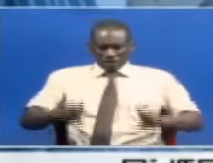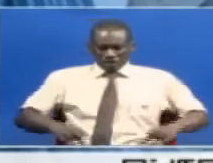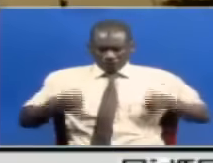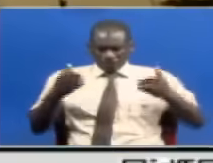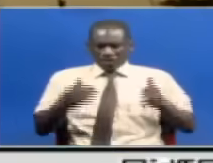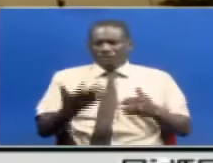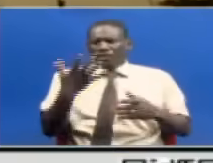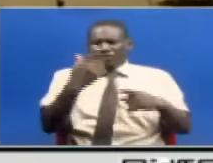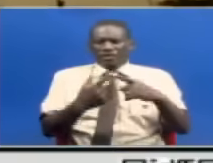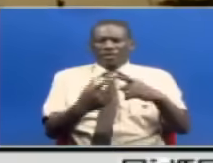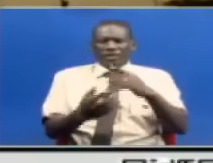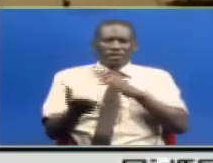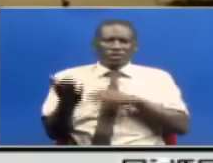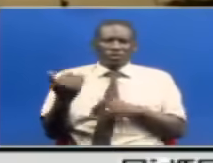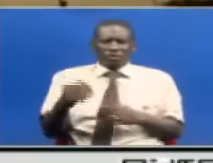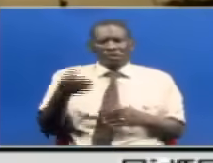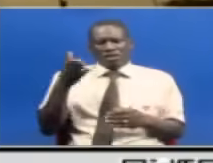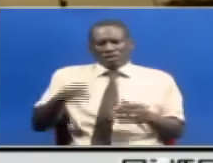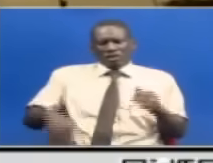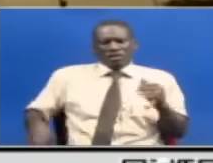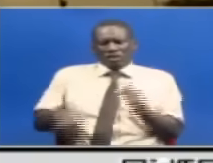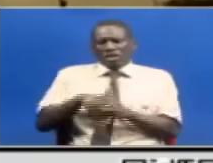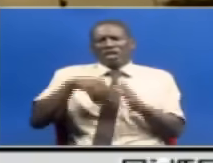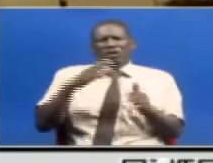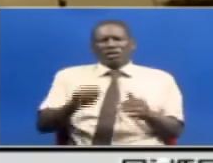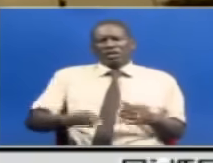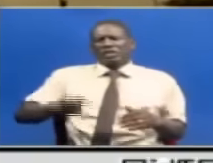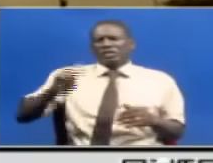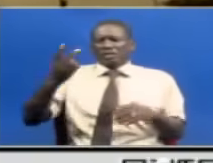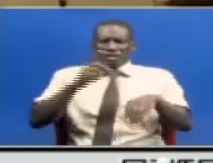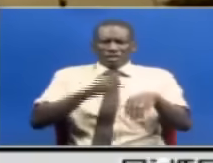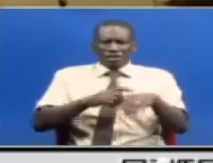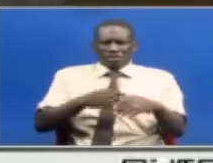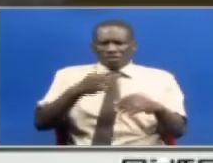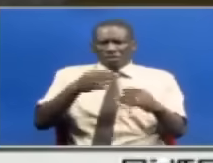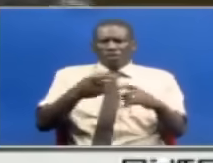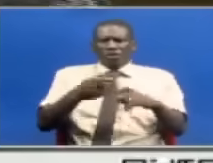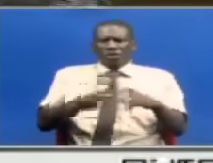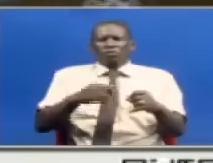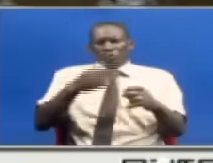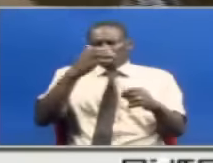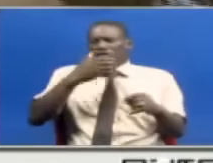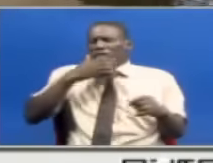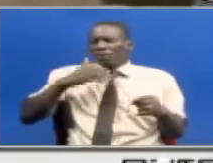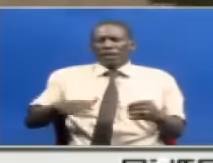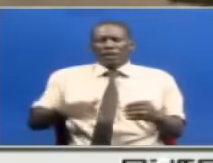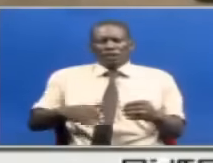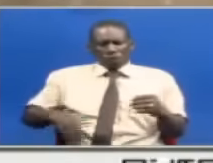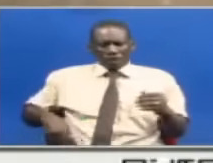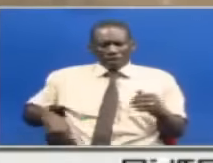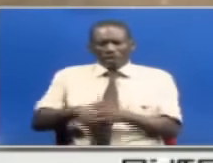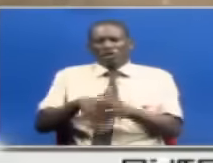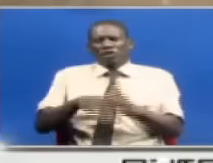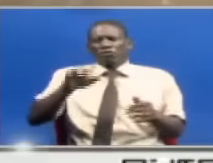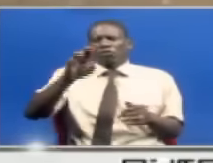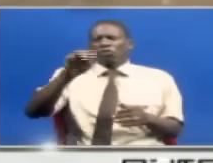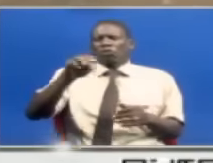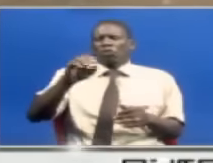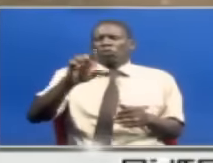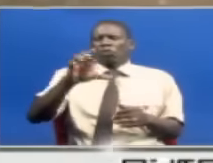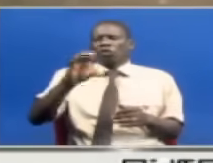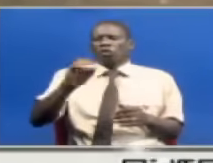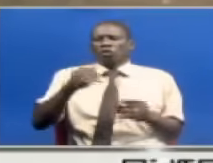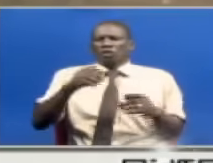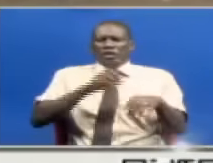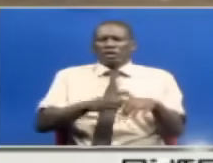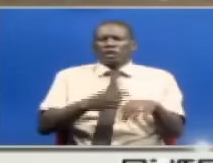ago. This eviction will be his second since his parents were forcefully evicted from Molo during the